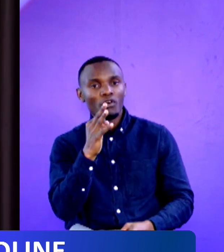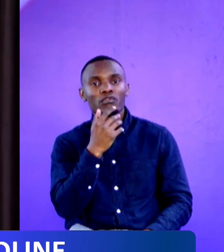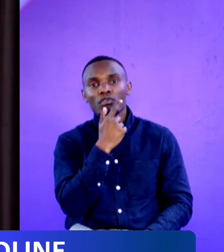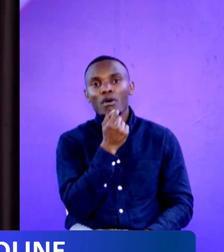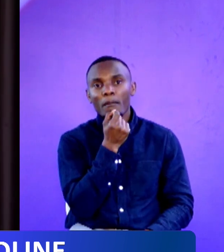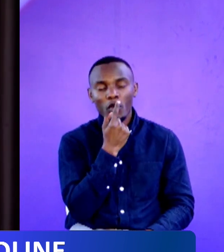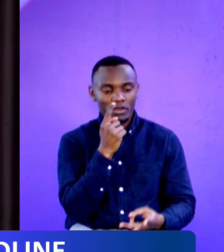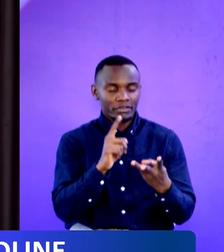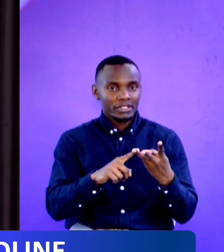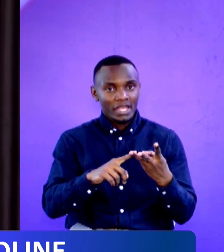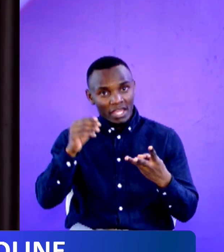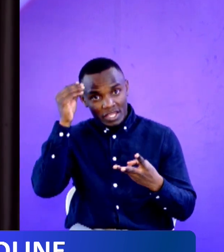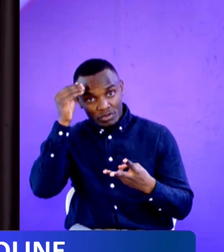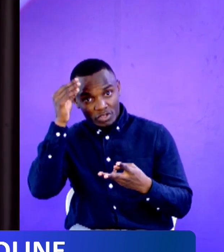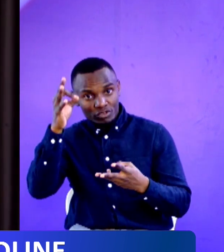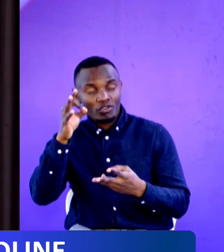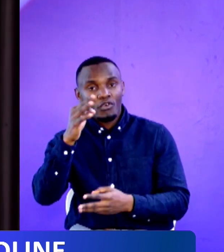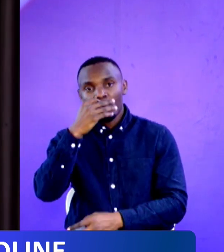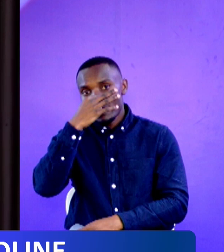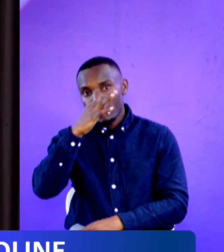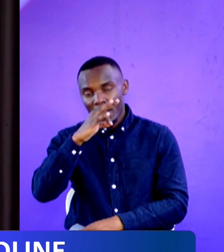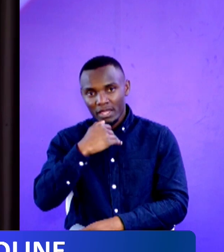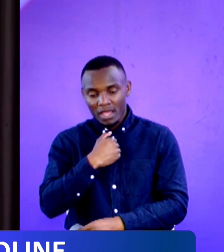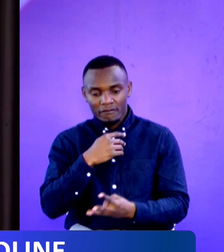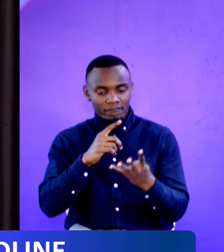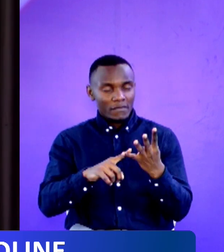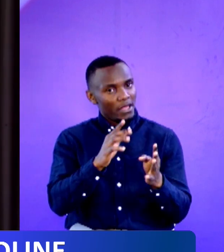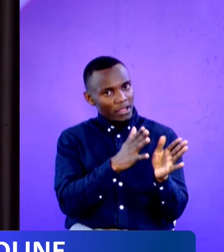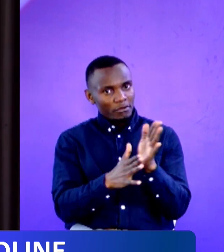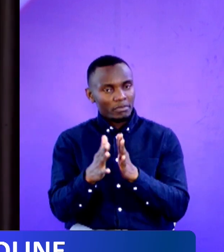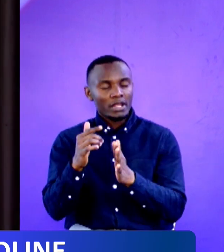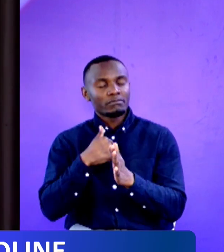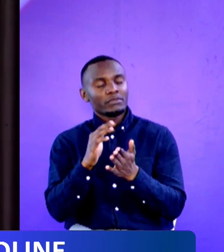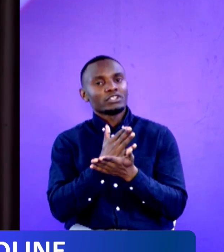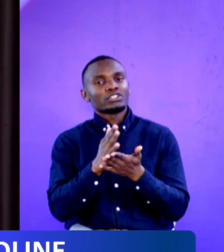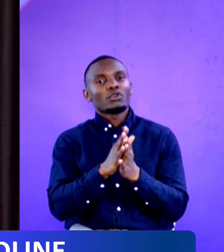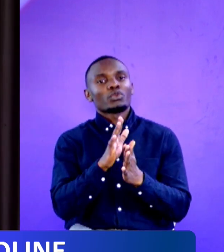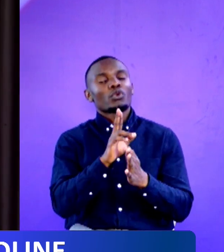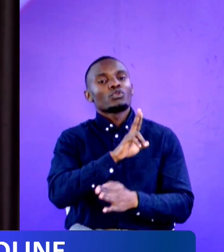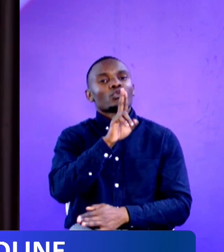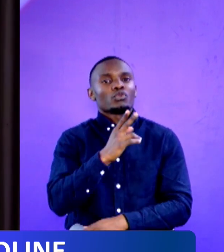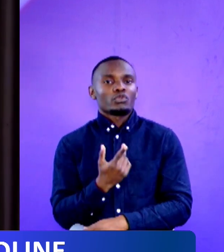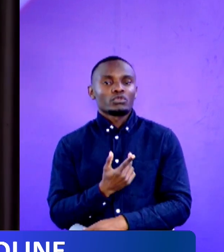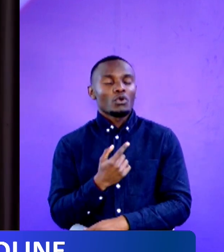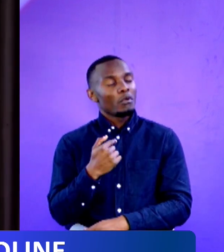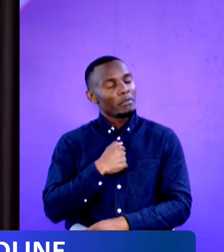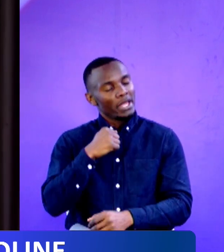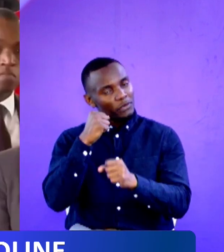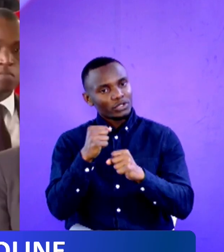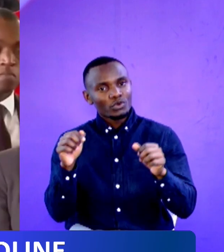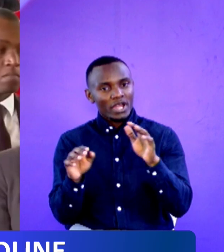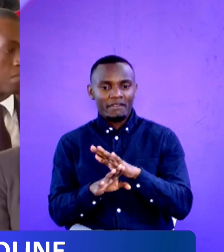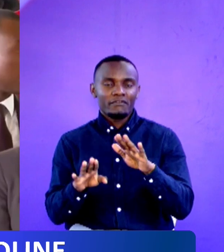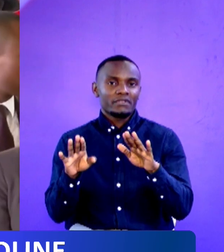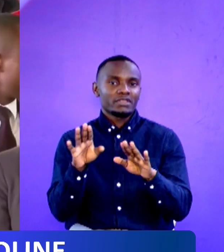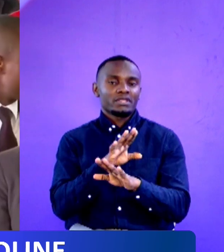of Kibaki. And I have the plan we shared with Uhuru Kenyatta. I have no excuse than to do everything that needs to be